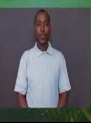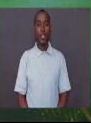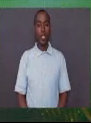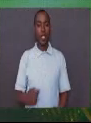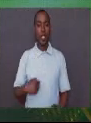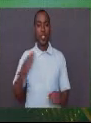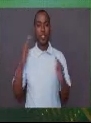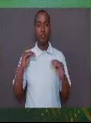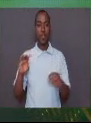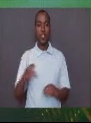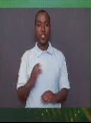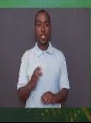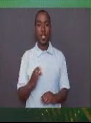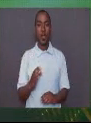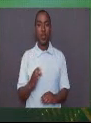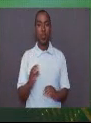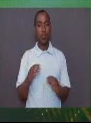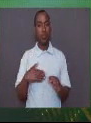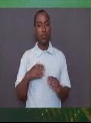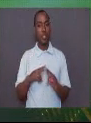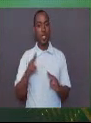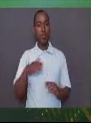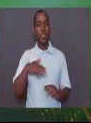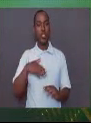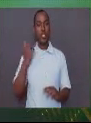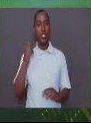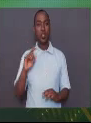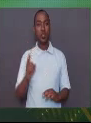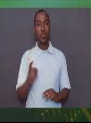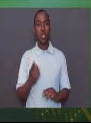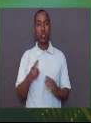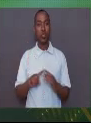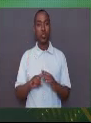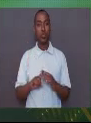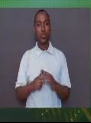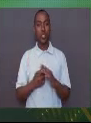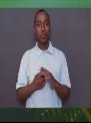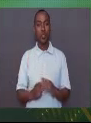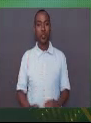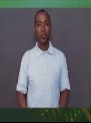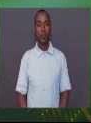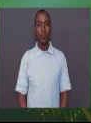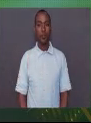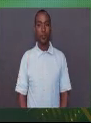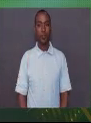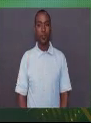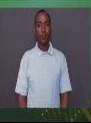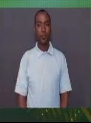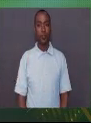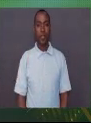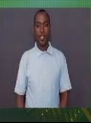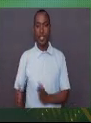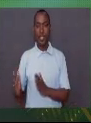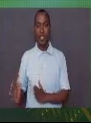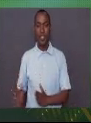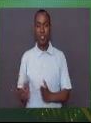hope you are as excited as I am to begin this study. Are you